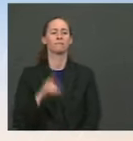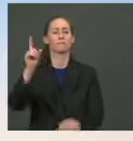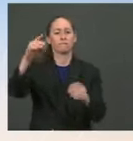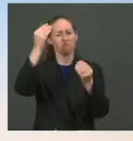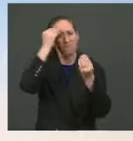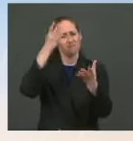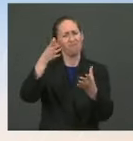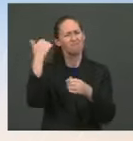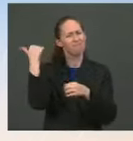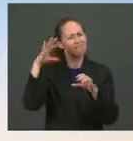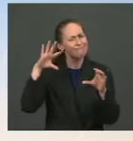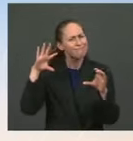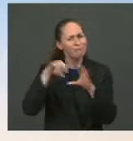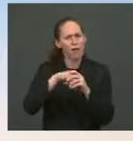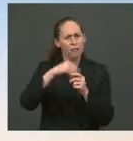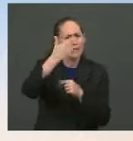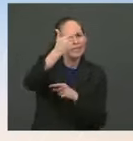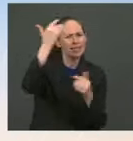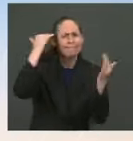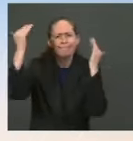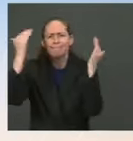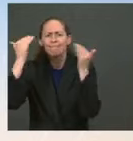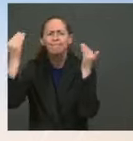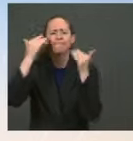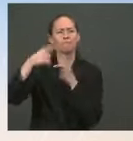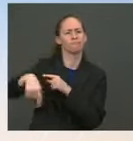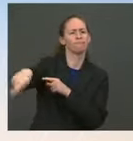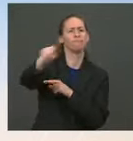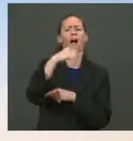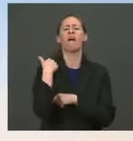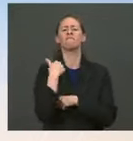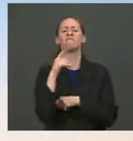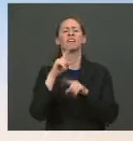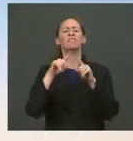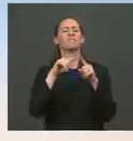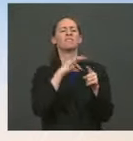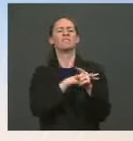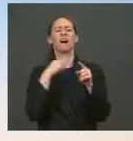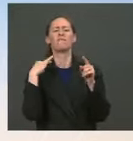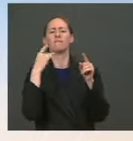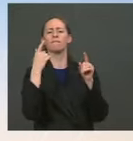We have White House officials who are there currently at COP26.